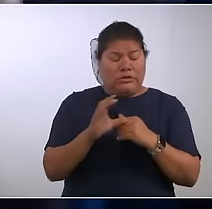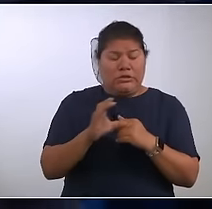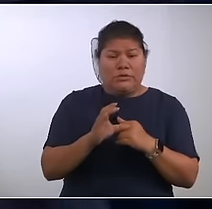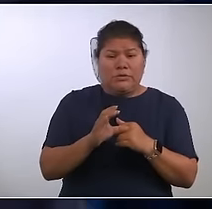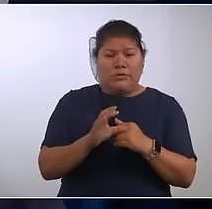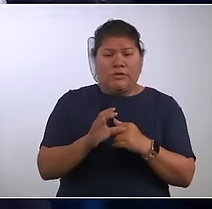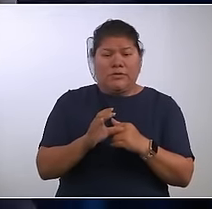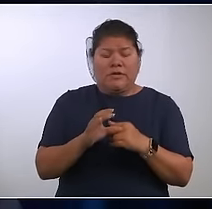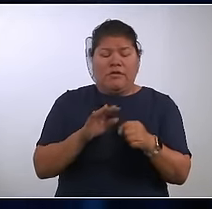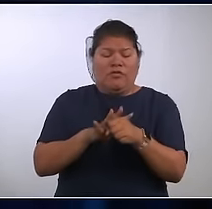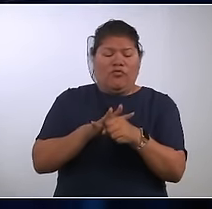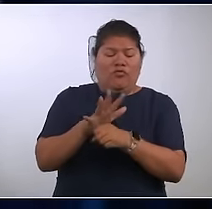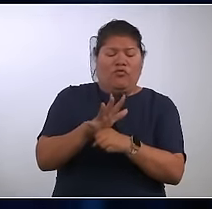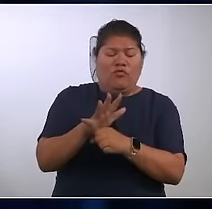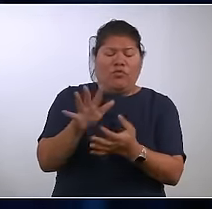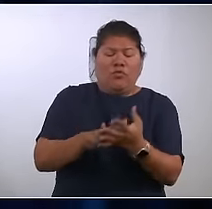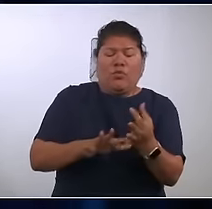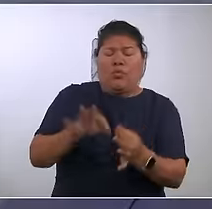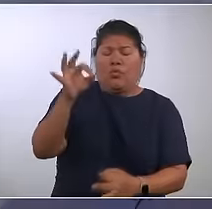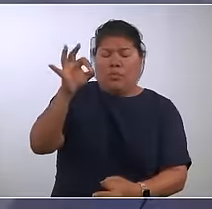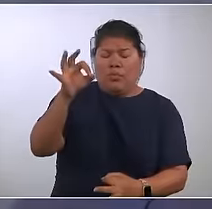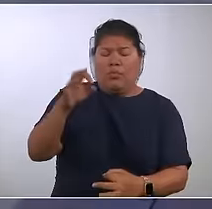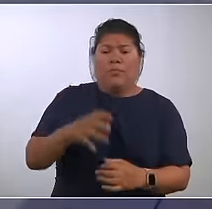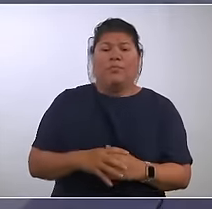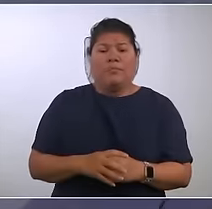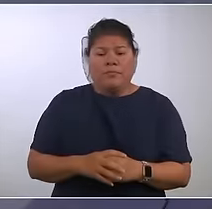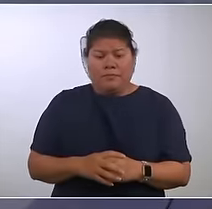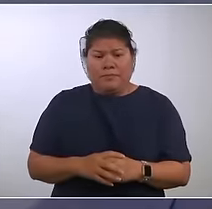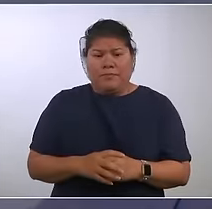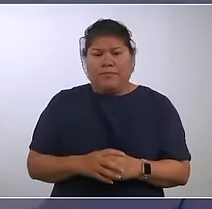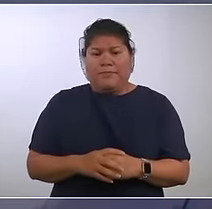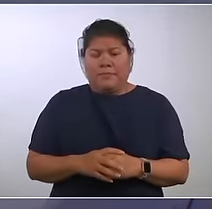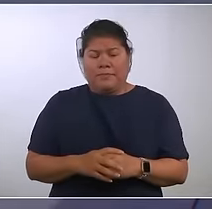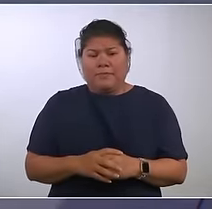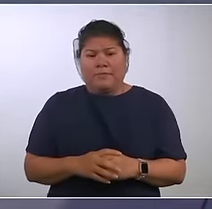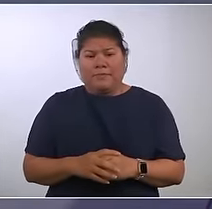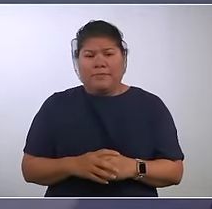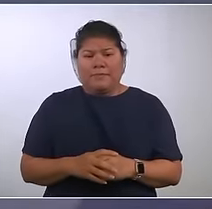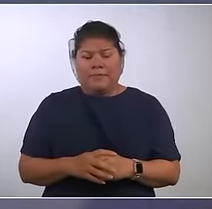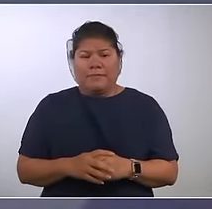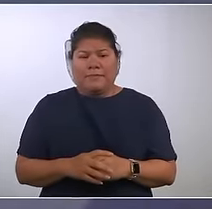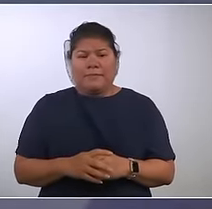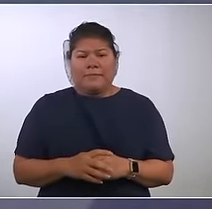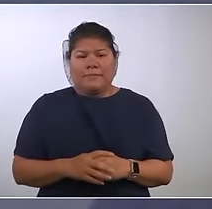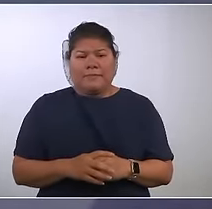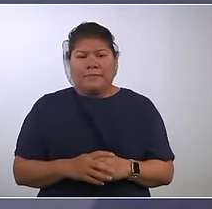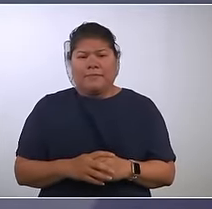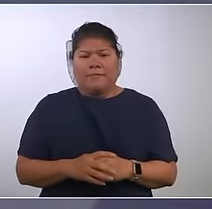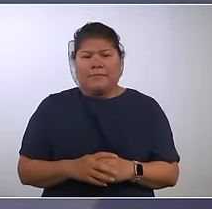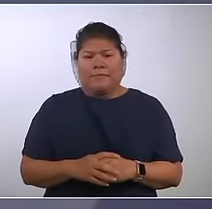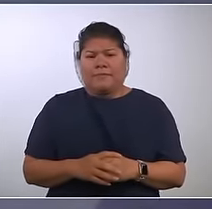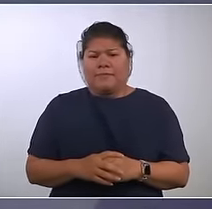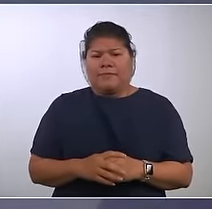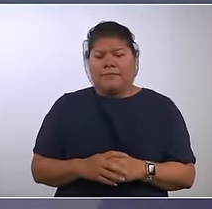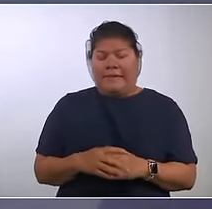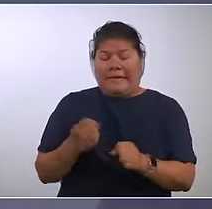see a church, llena del Espíritu Santo, filled with the Holy Ghost. El lema que Dios nos dio el año